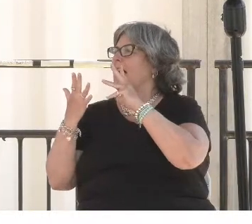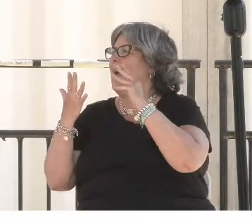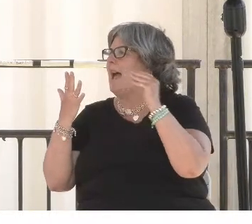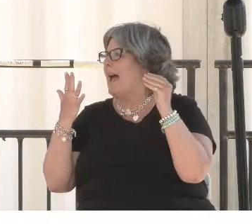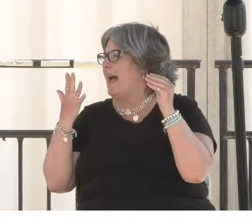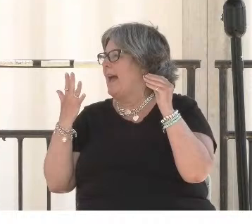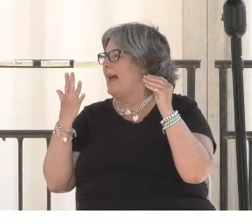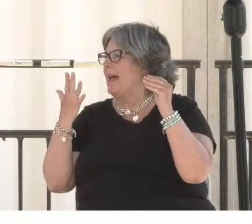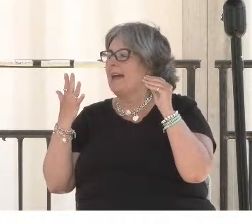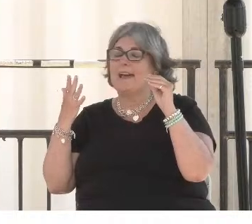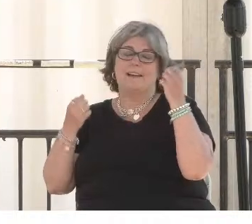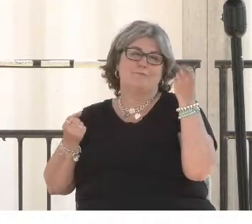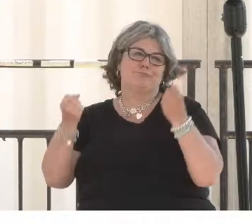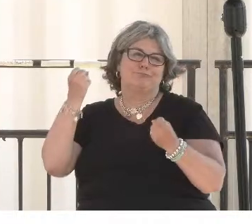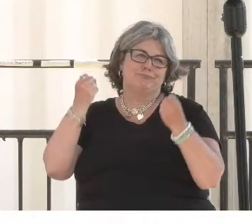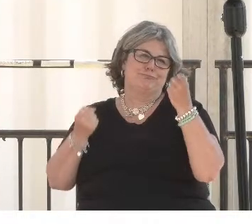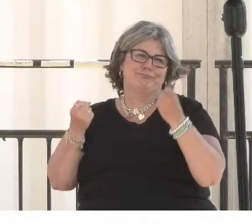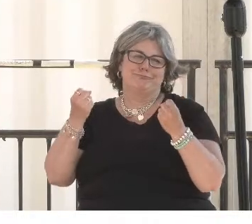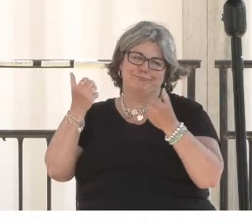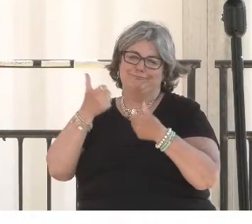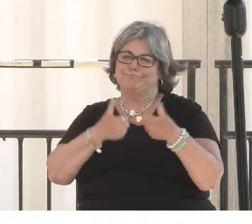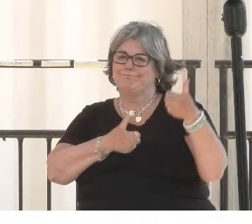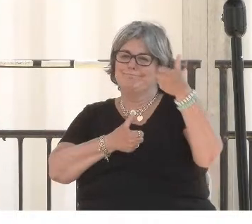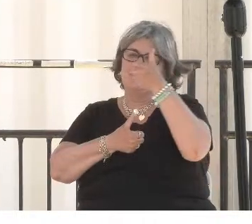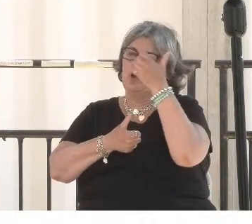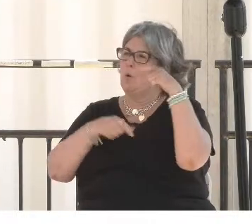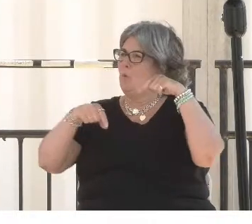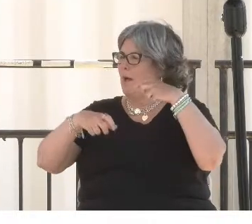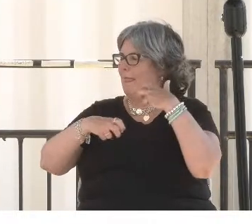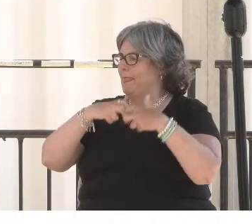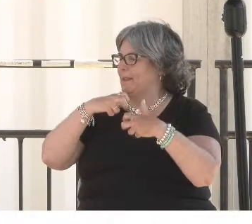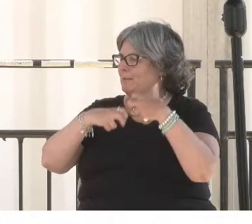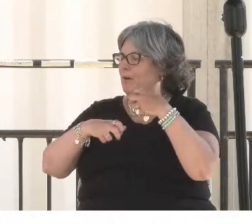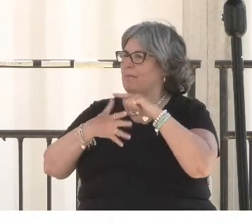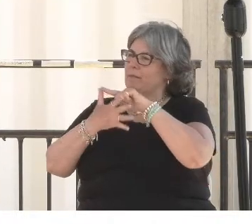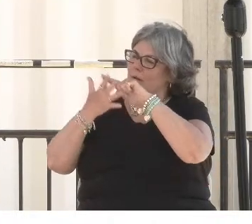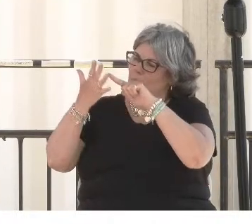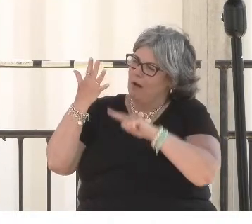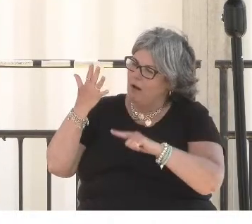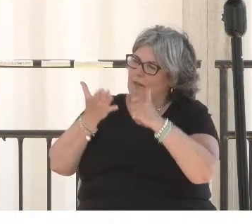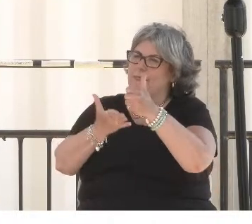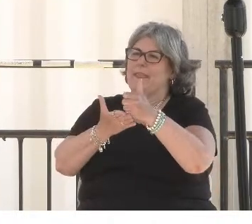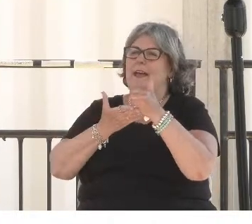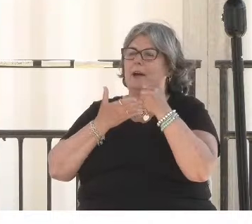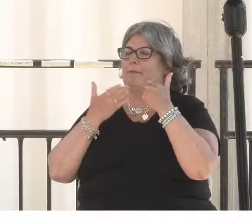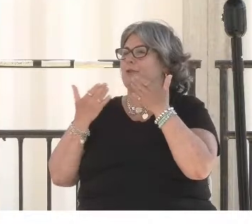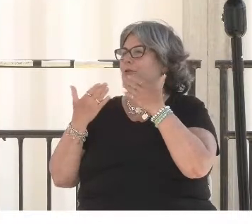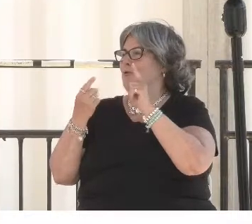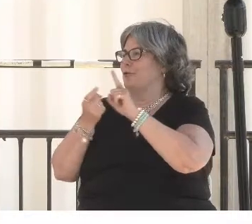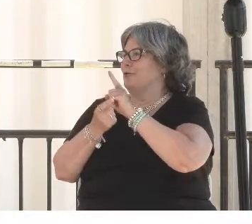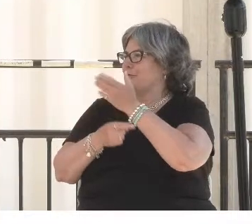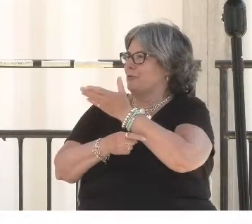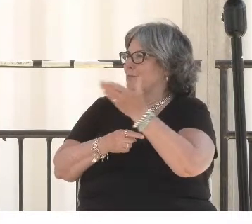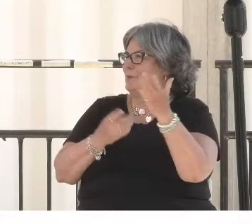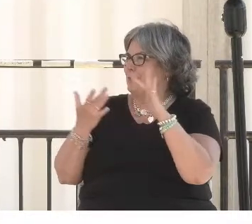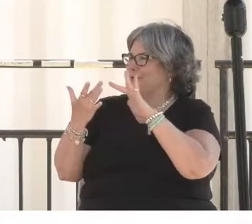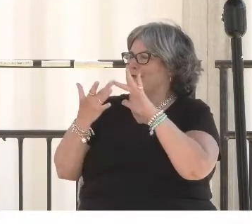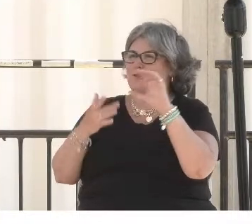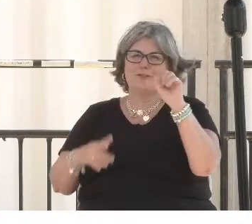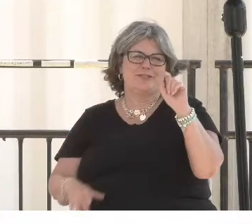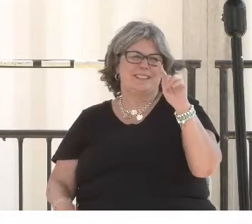as auto company executives here, because this problem takes obviously all the help it can get. So good to meet you virtually,